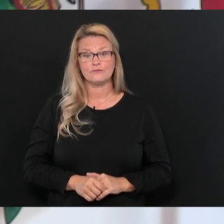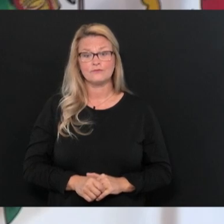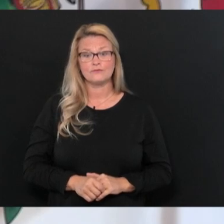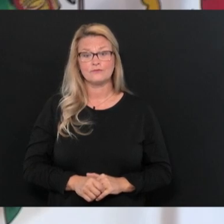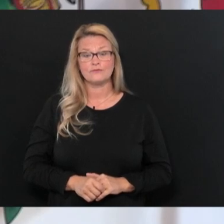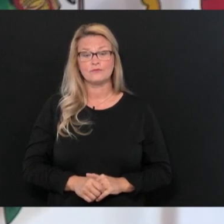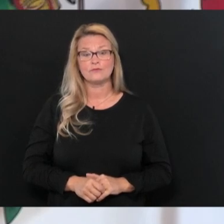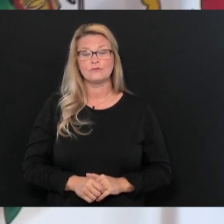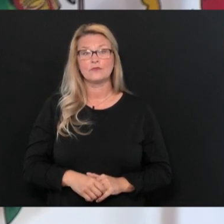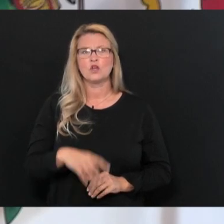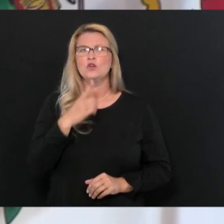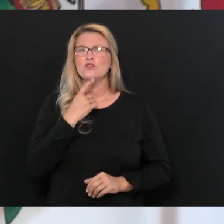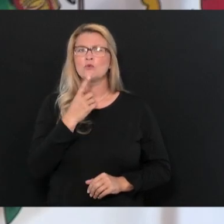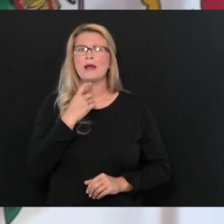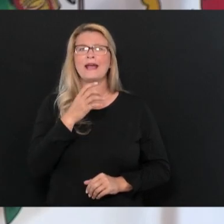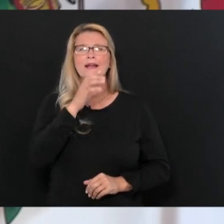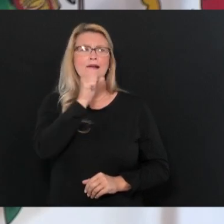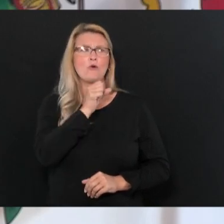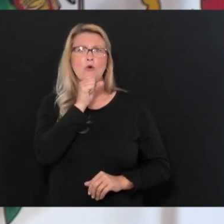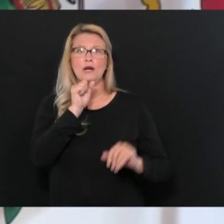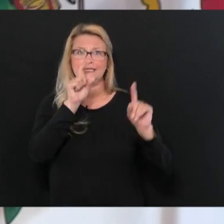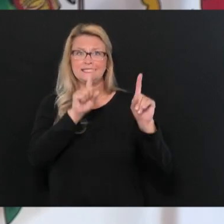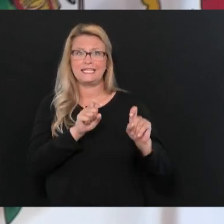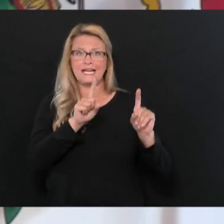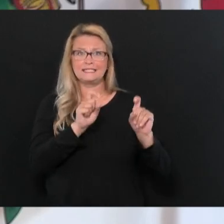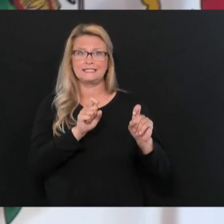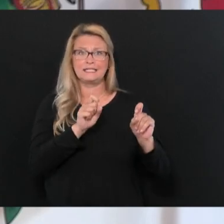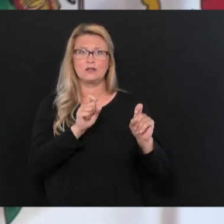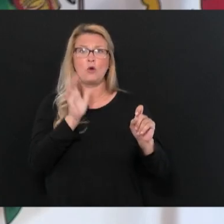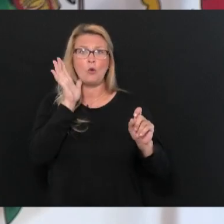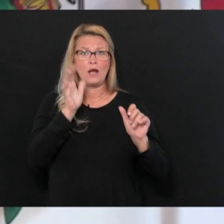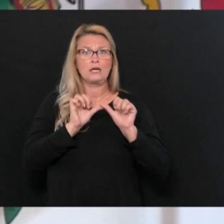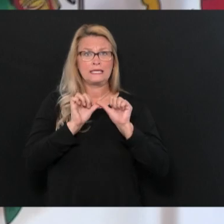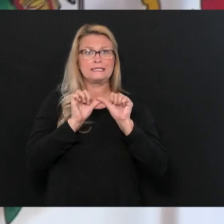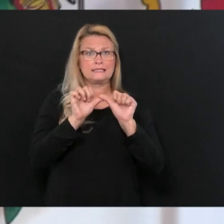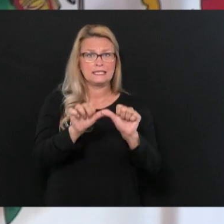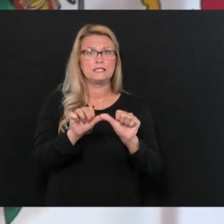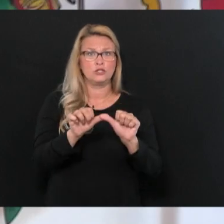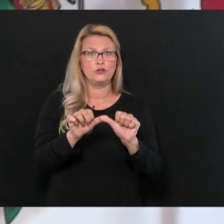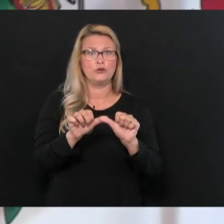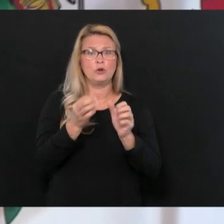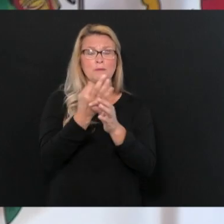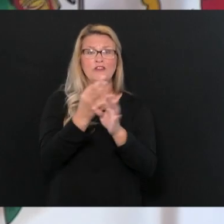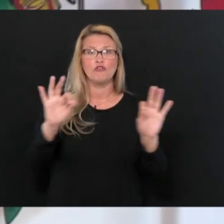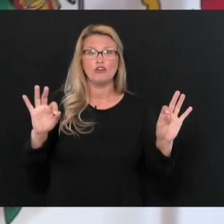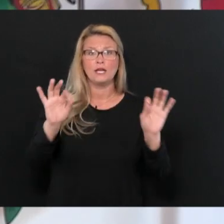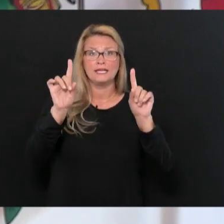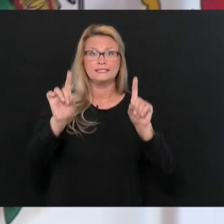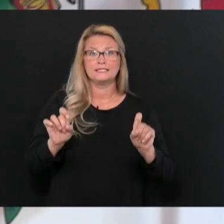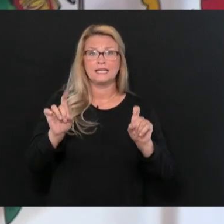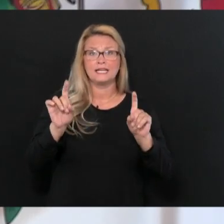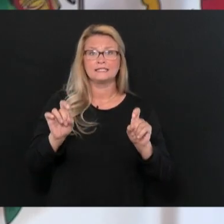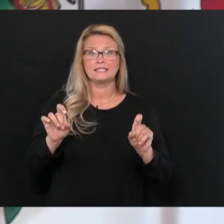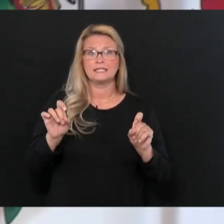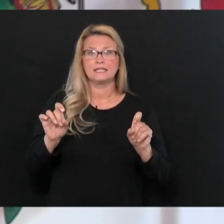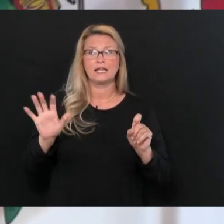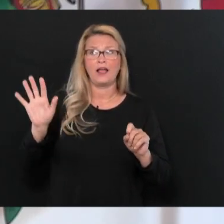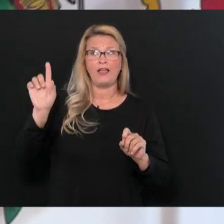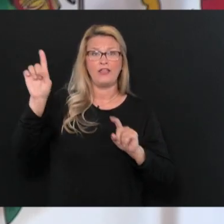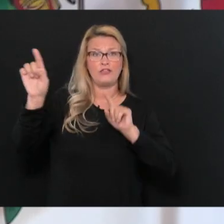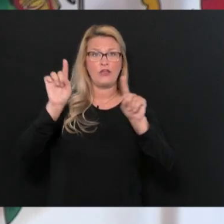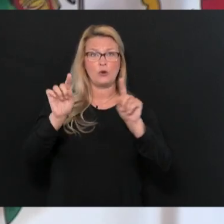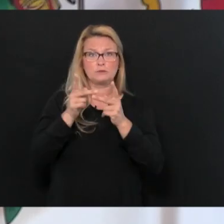Our red and orange county testing today will continue to offer free testing in our red and orange